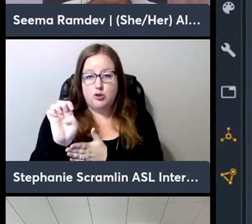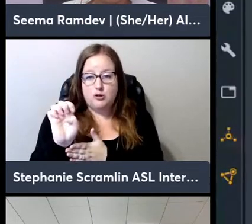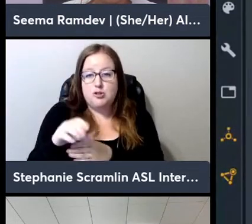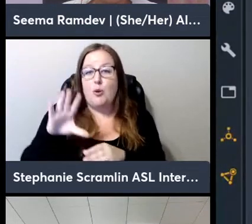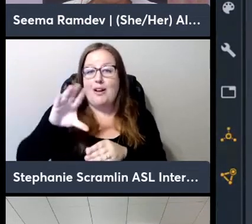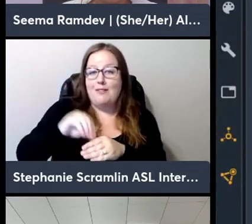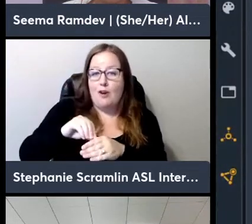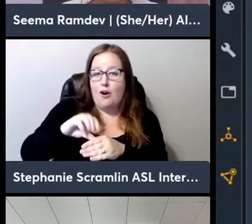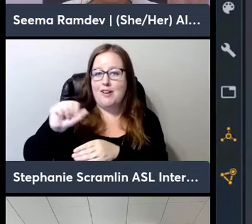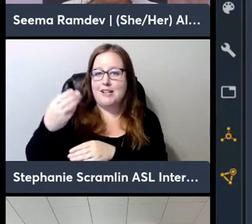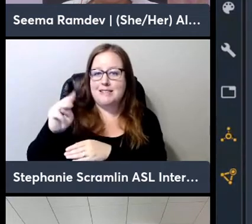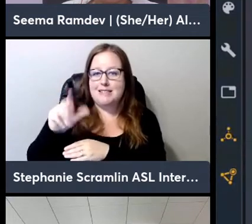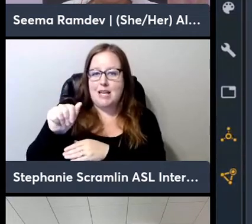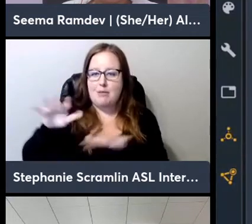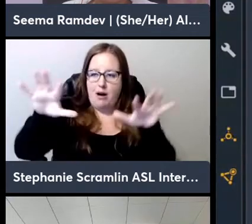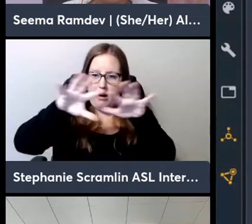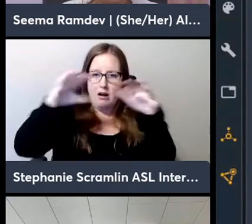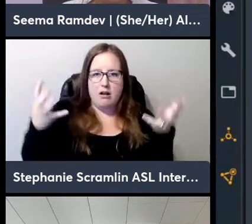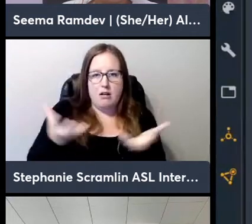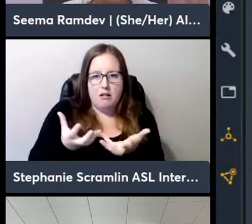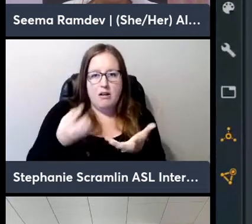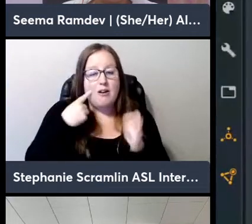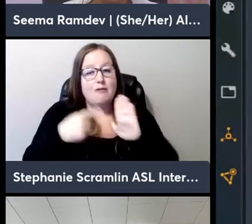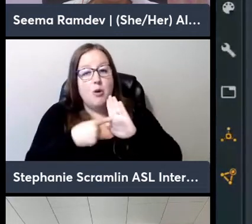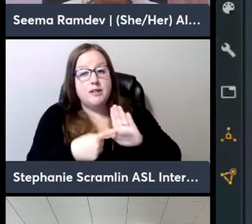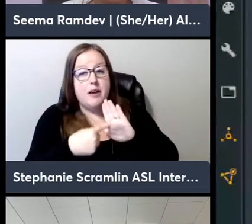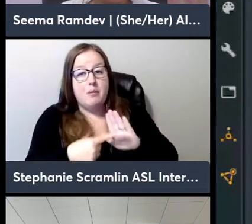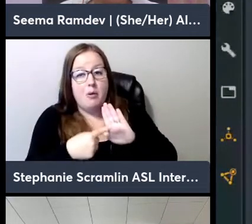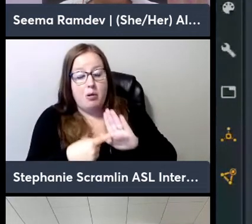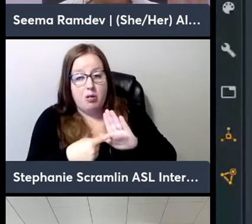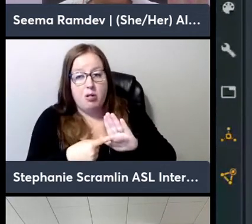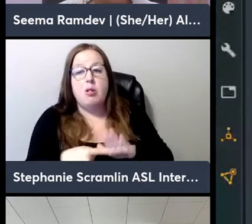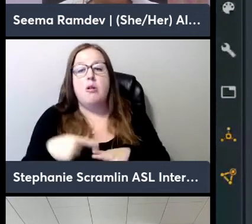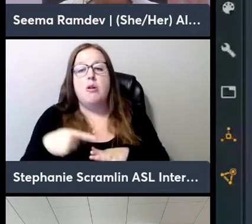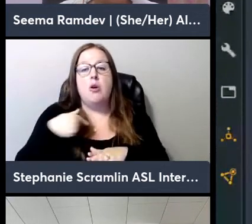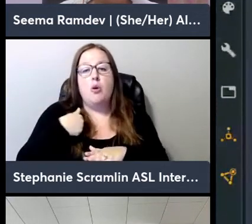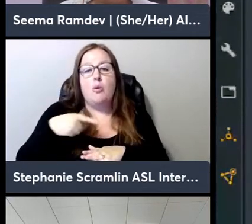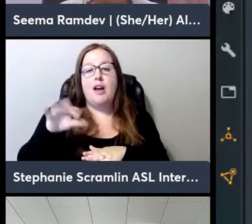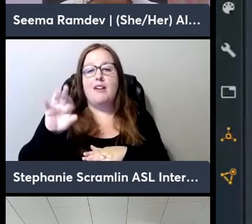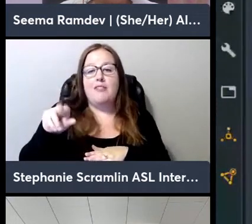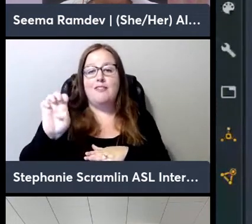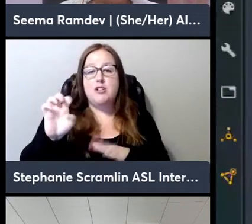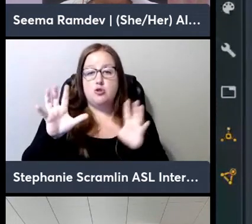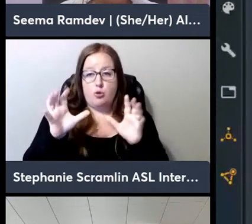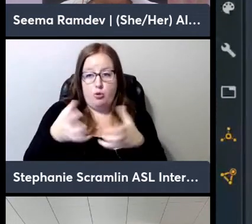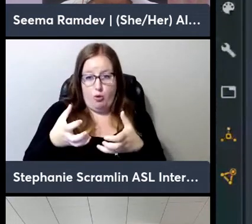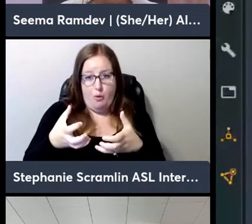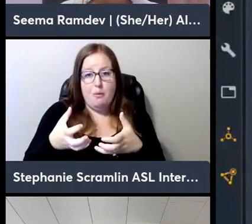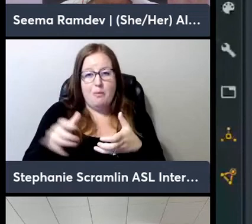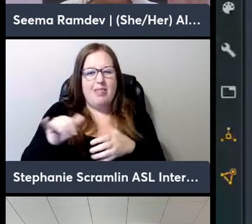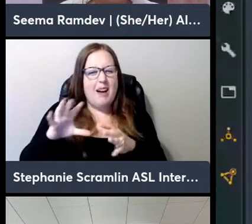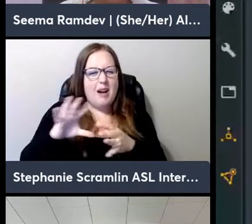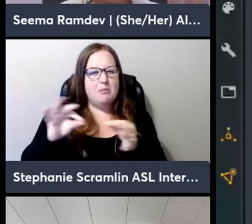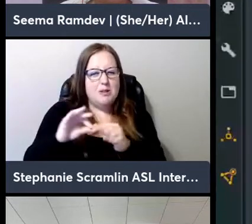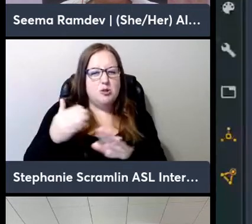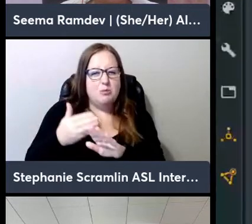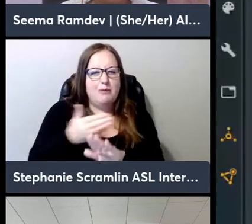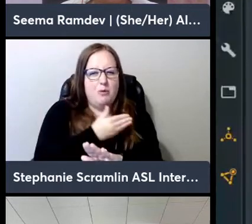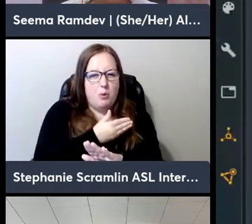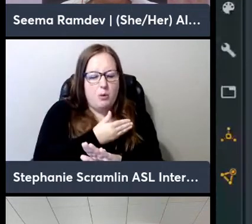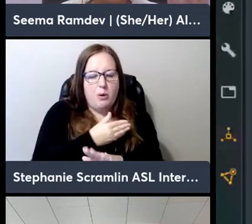schemas. So for example, we just created this feature group, as I mentioned before. I may want